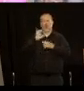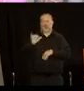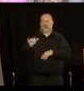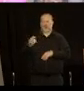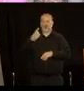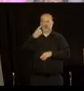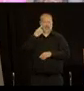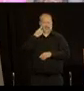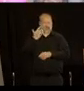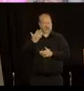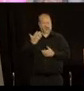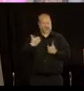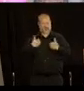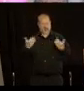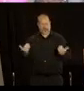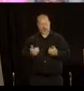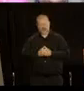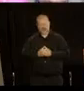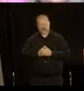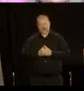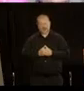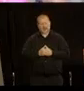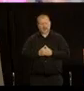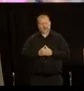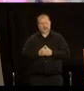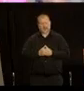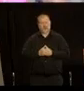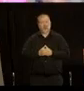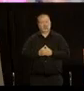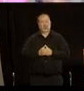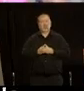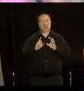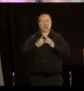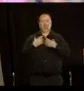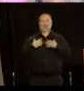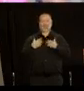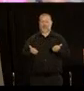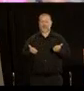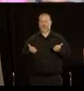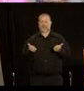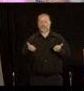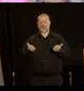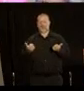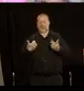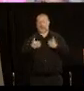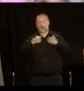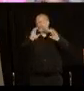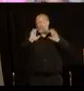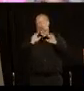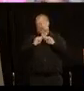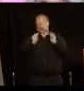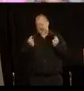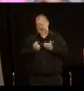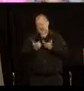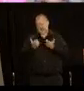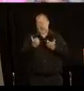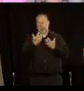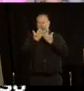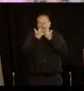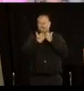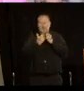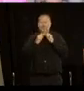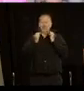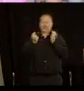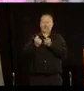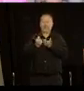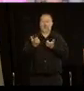we have here. So at the Department of Health, we have amazing team, a really compassionate